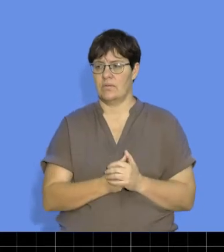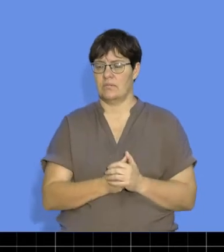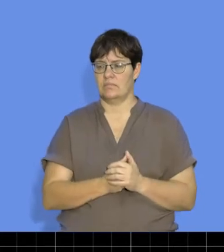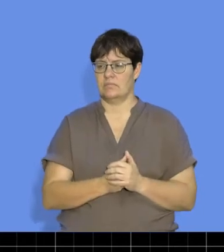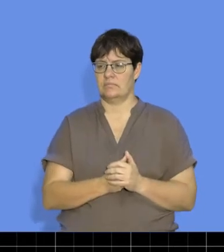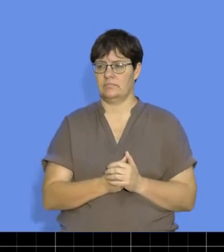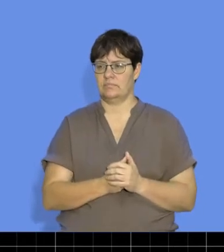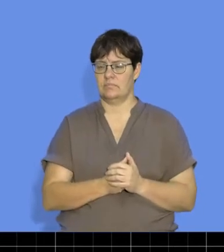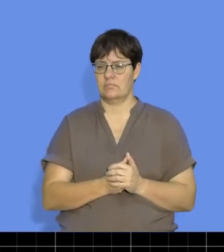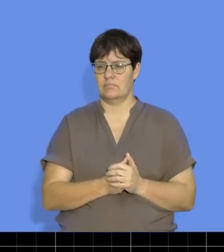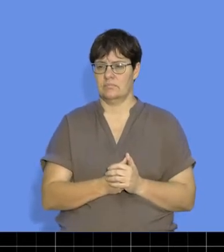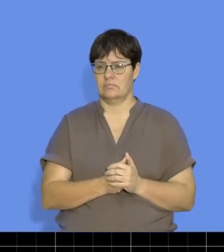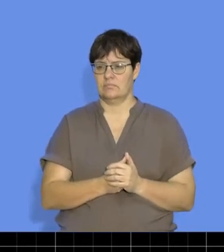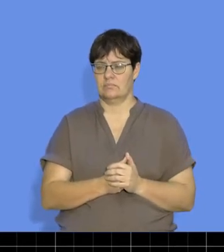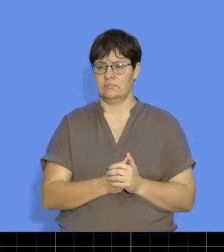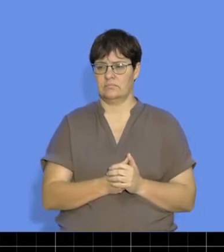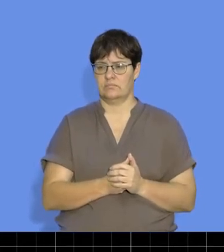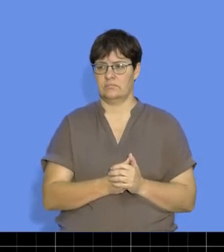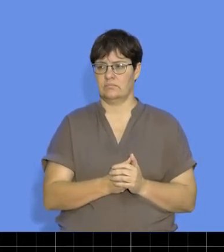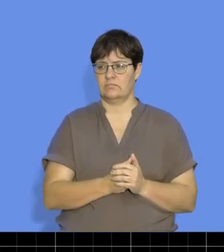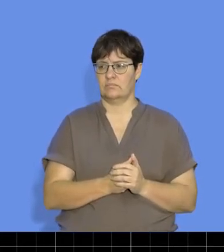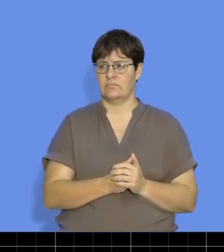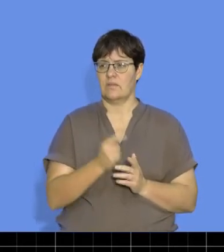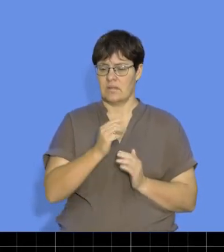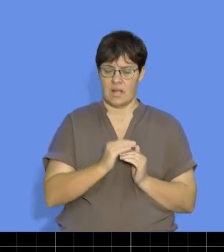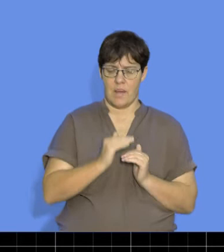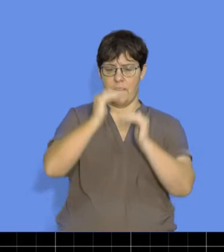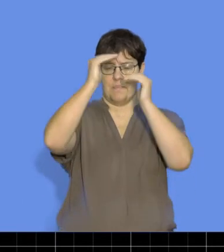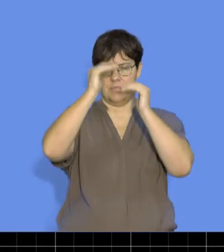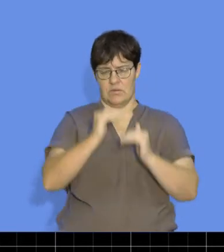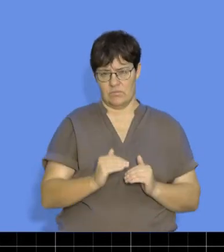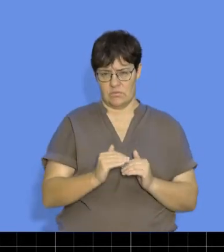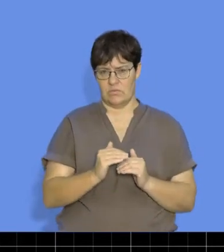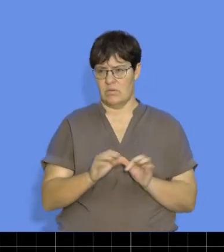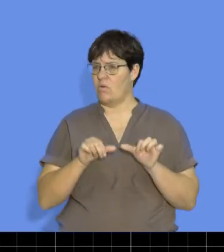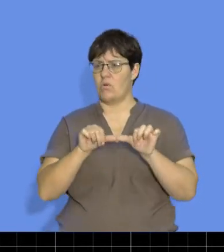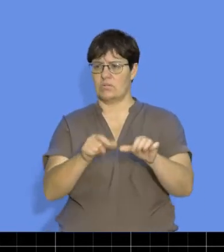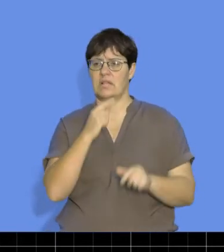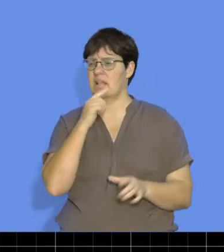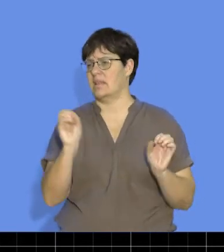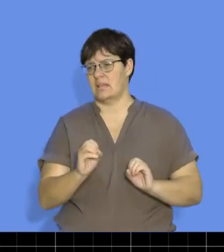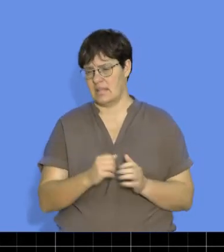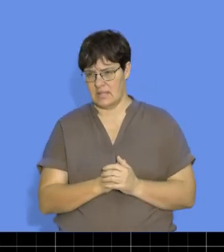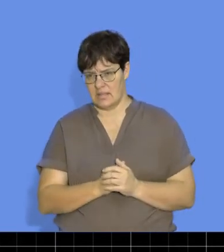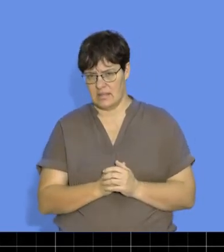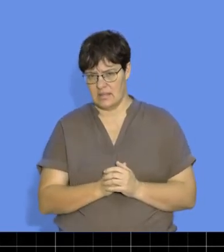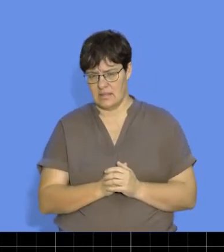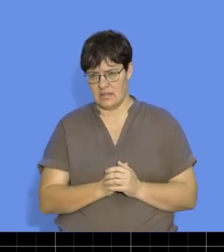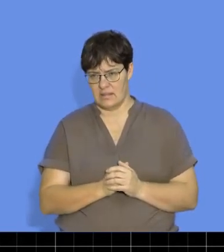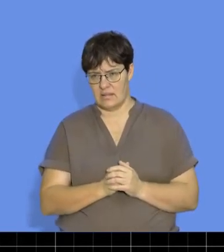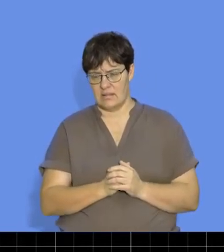be our horizontal asymptote, but the p value is just a constant. It doesn't tell us anything